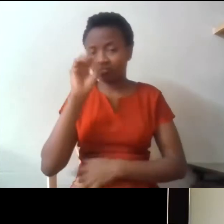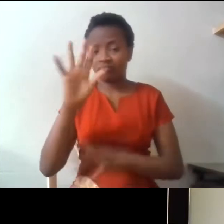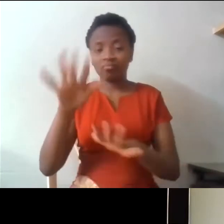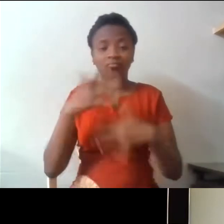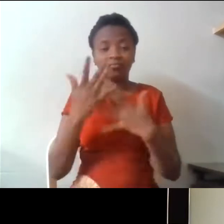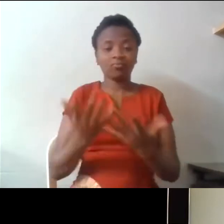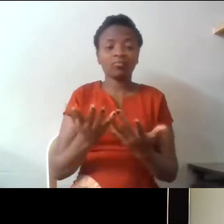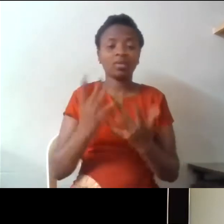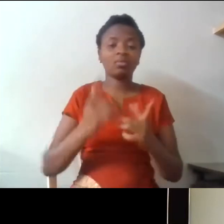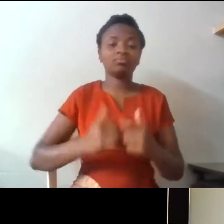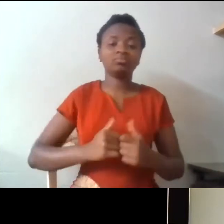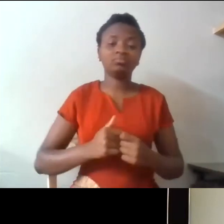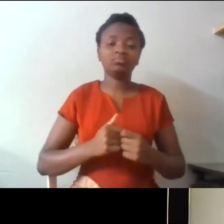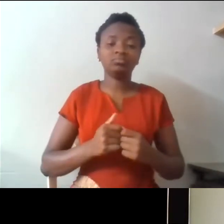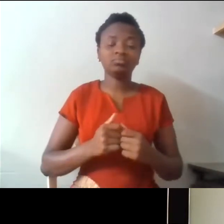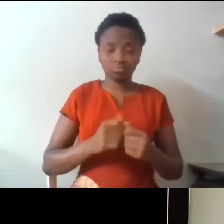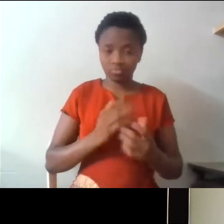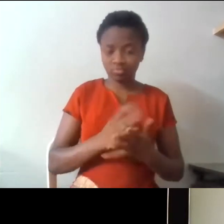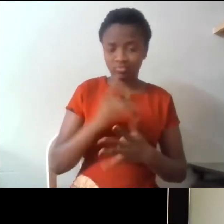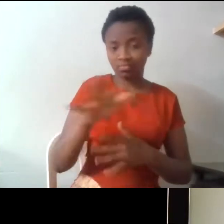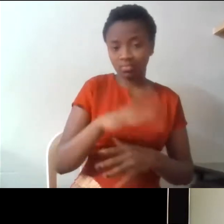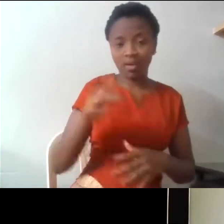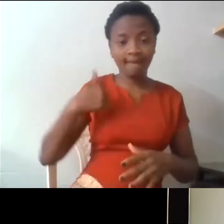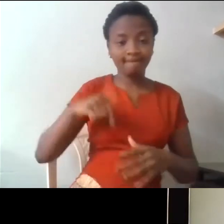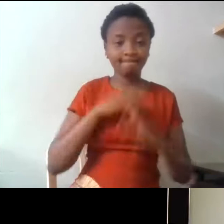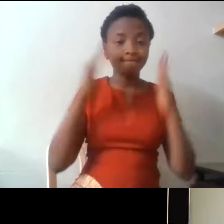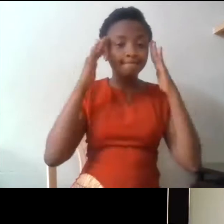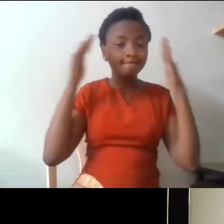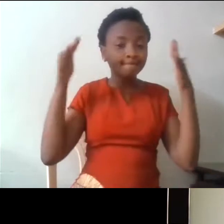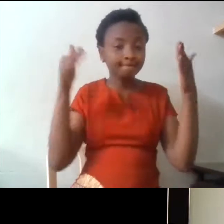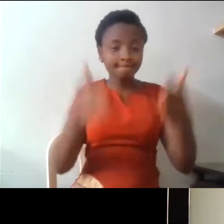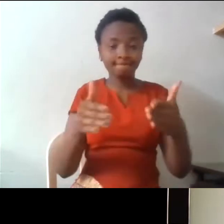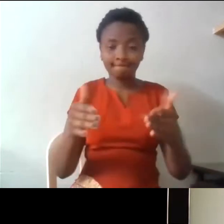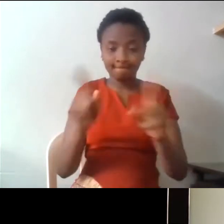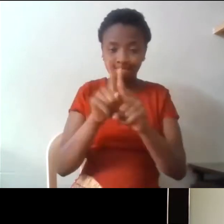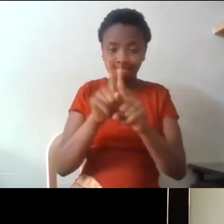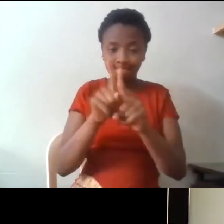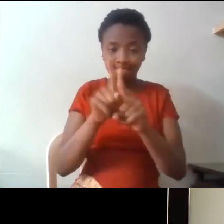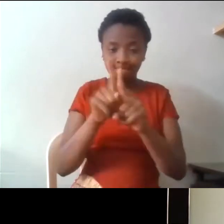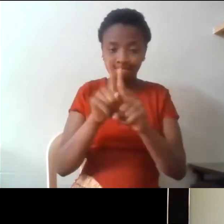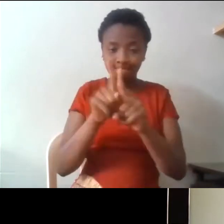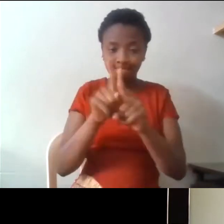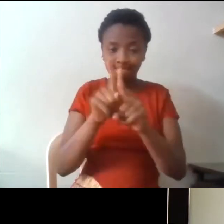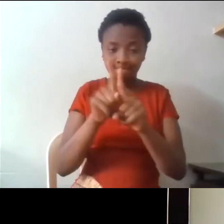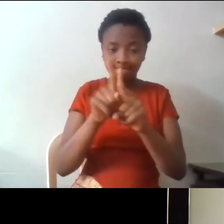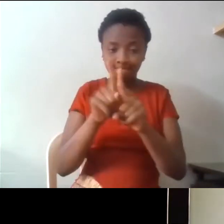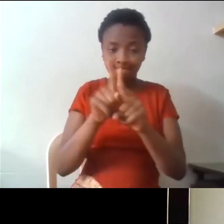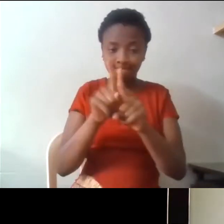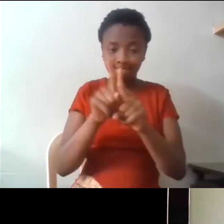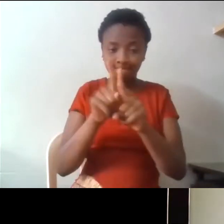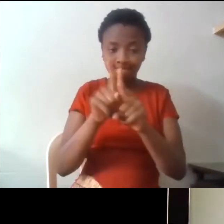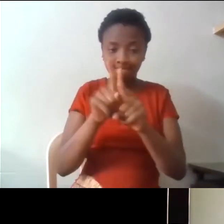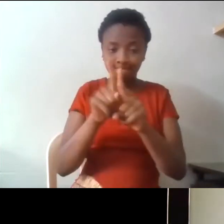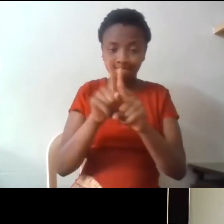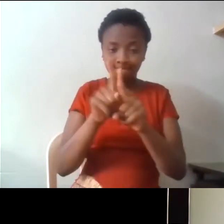aid. So this is also a key area to focus on and where we can support. Third question and